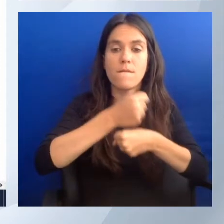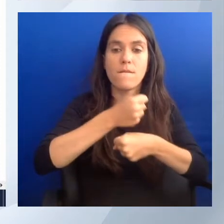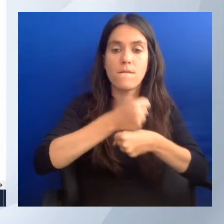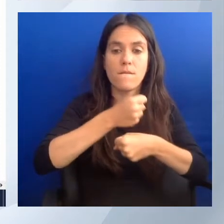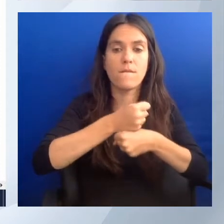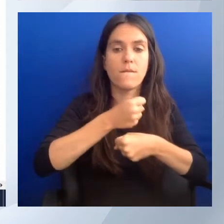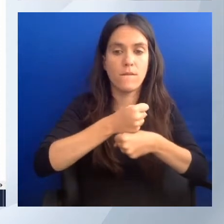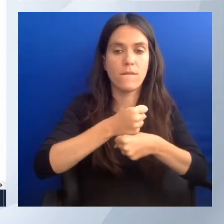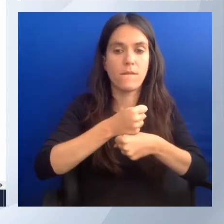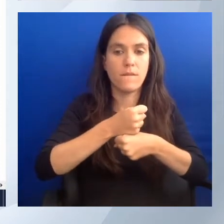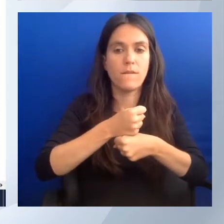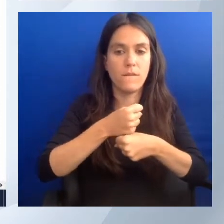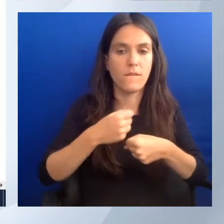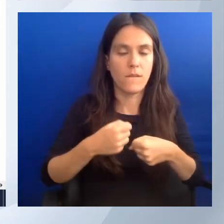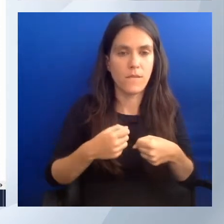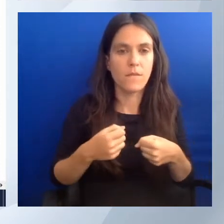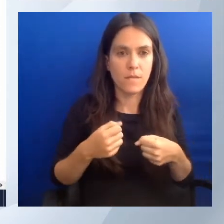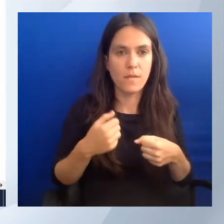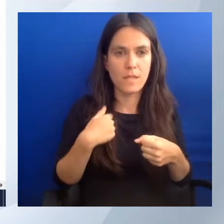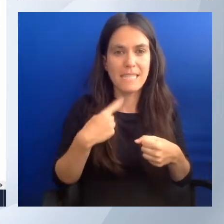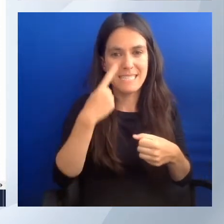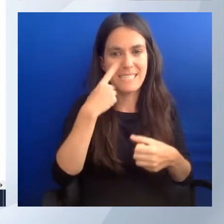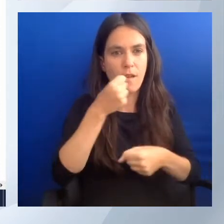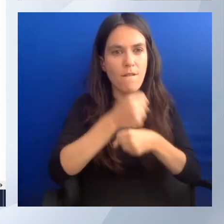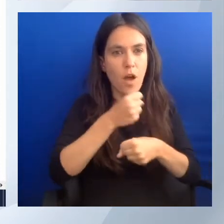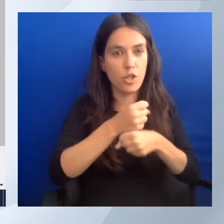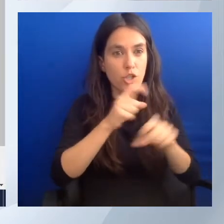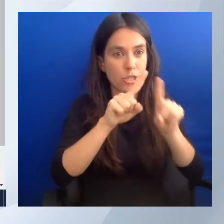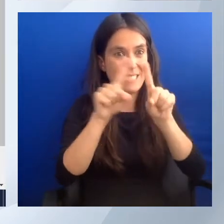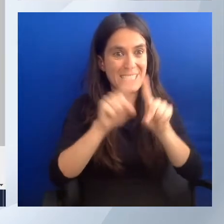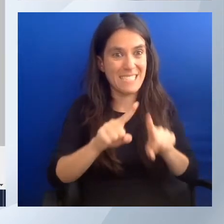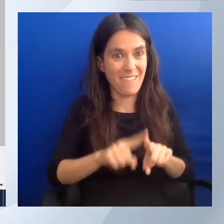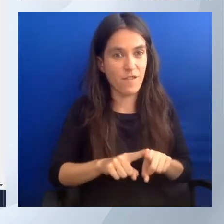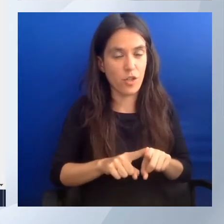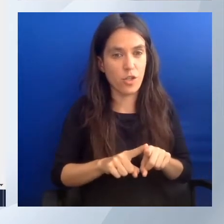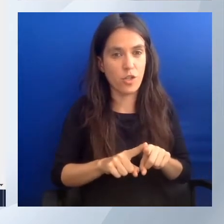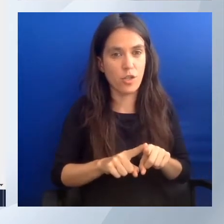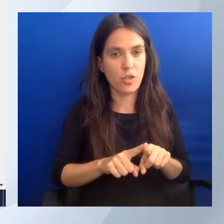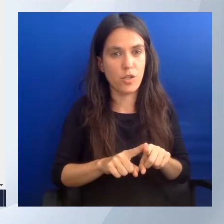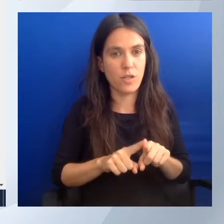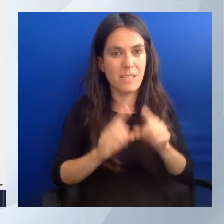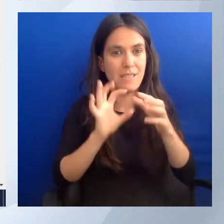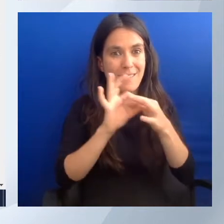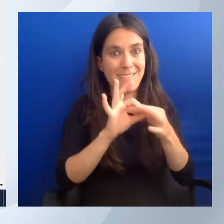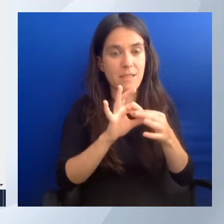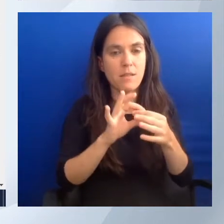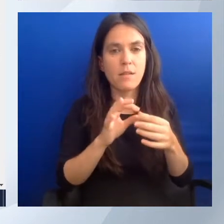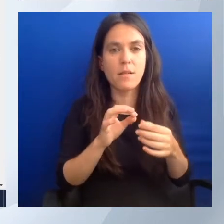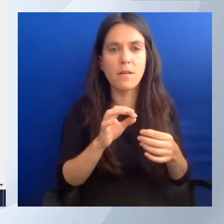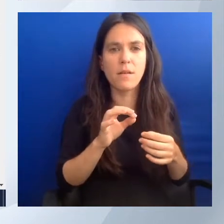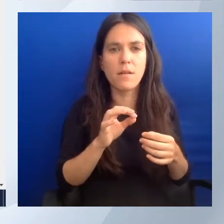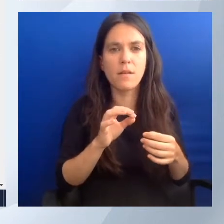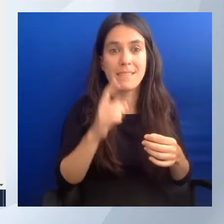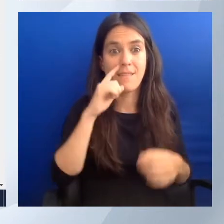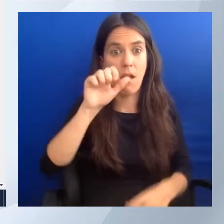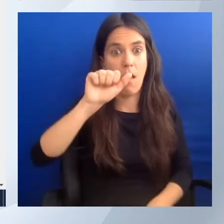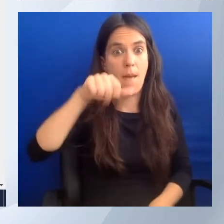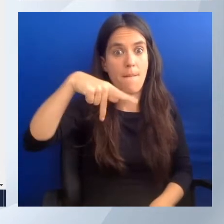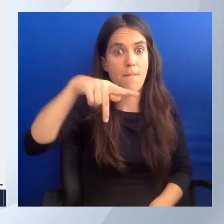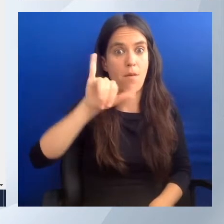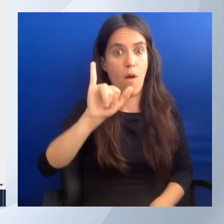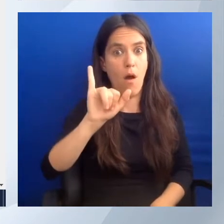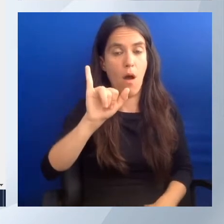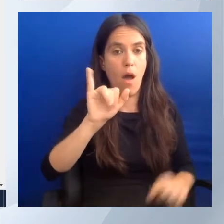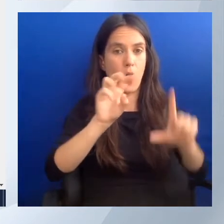have a UI to actually add functions, but what you can do, and there is this nice description, add an API to an Azure Static Web App. And